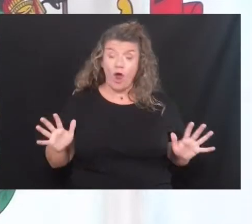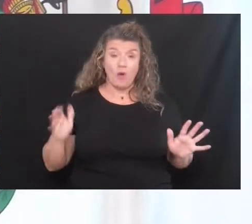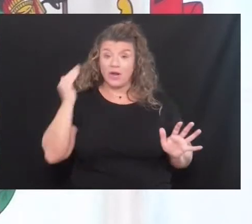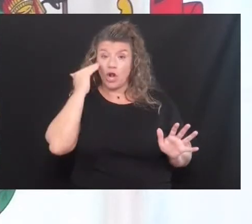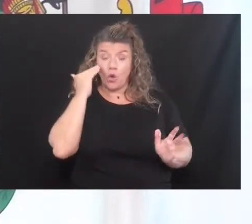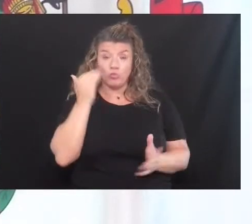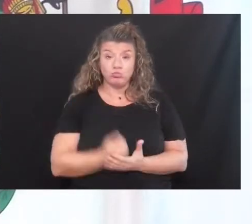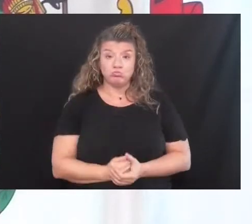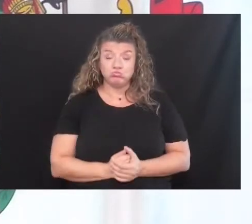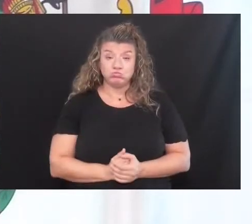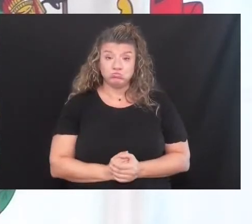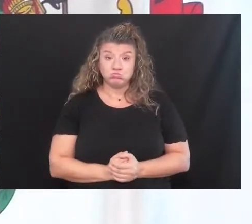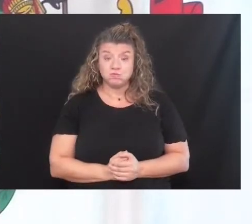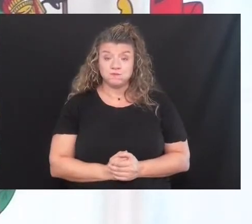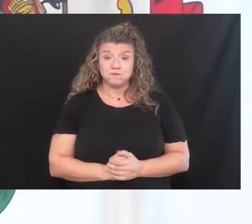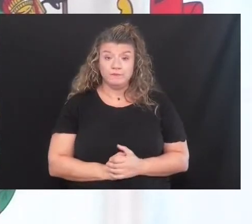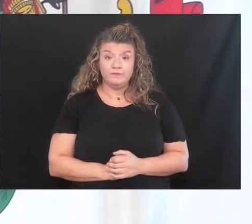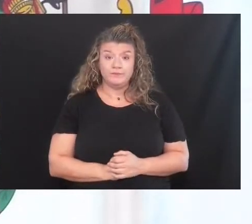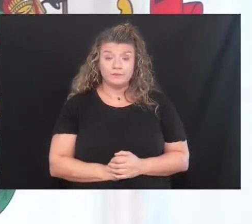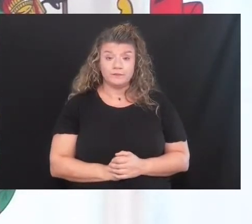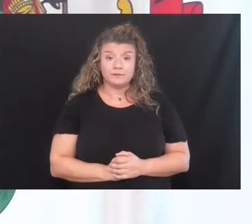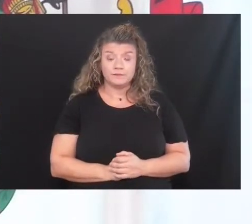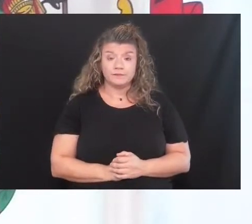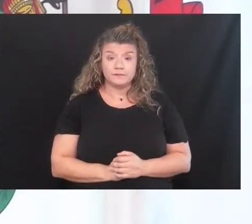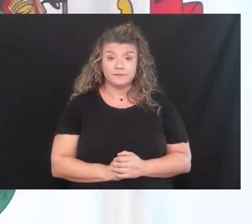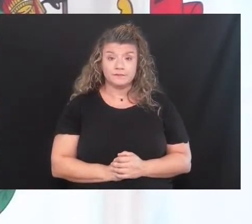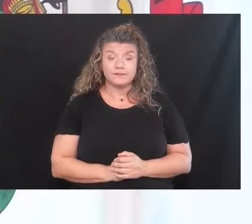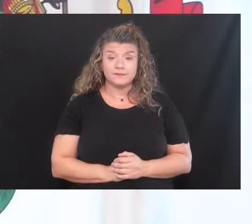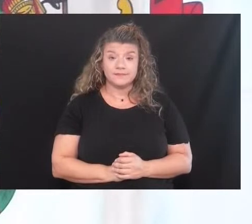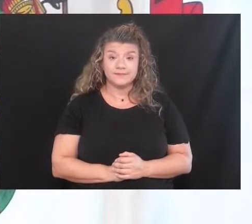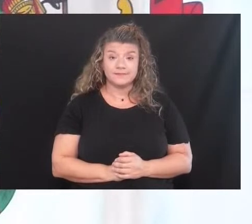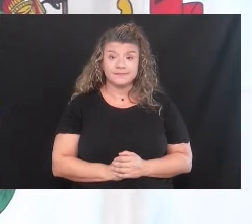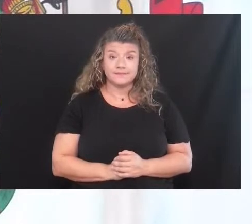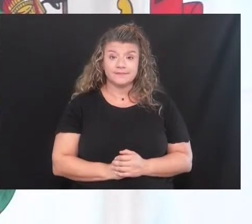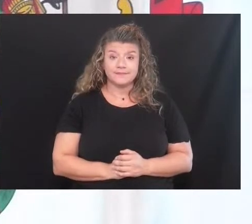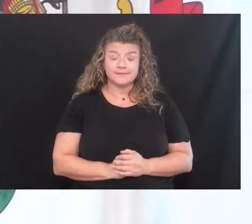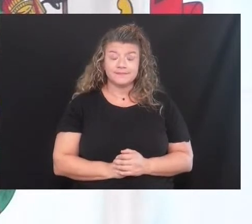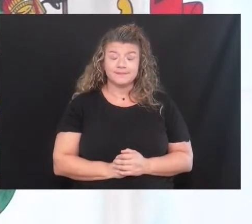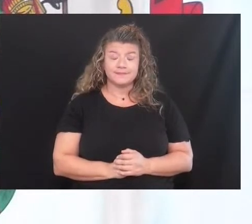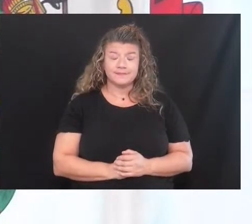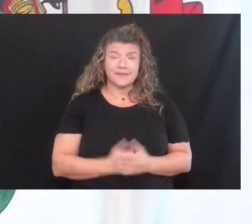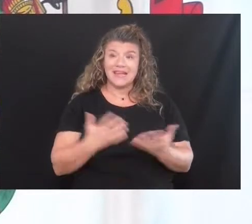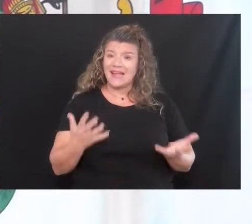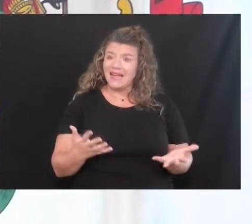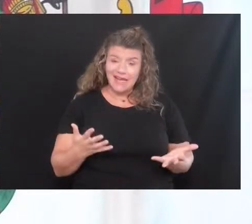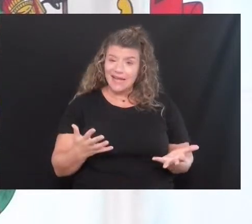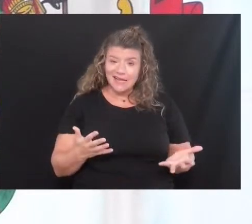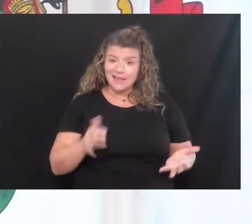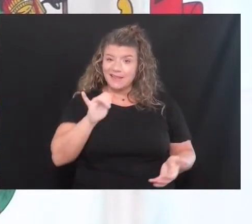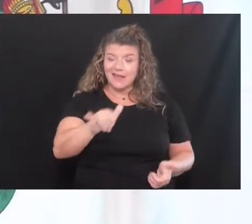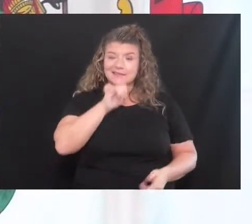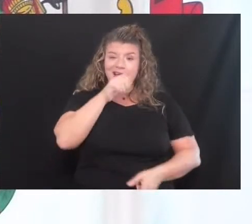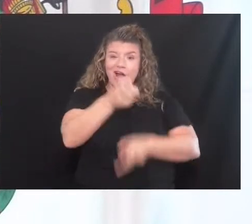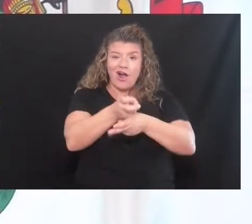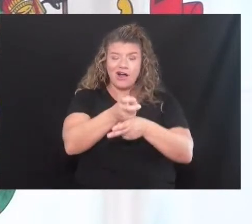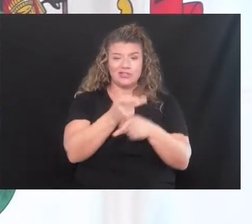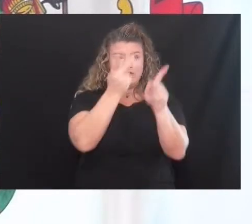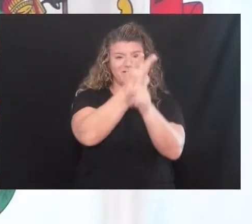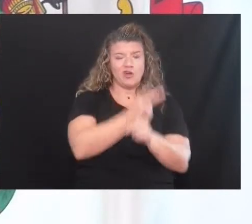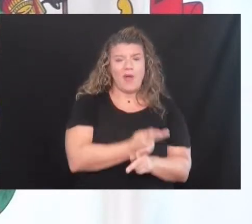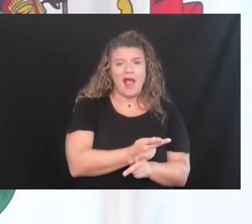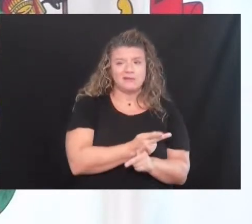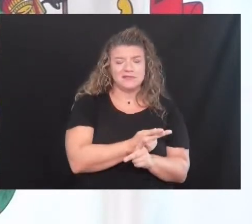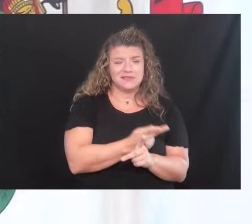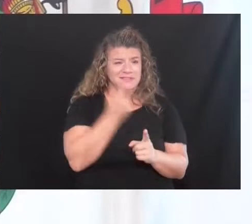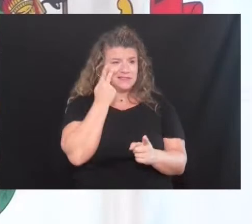it is. I mean, Brad, it doesn't take a rocket scientist to look at this and